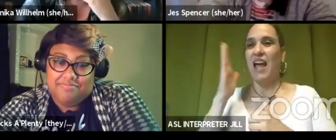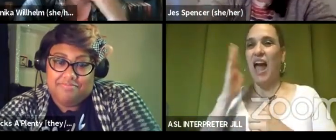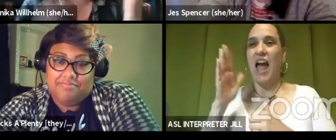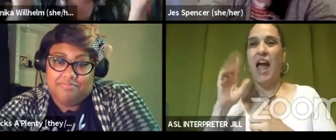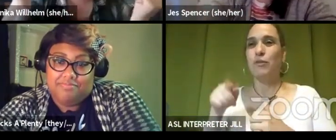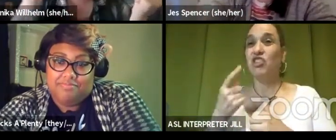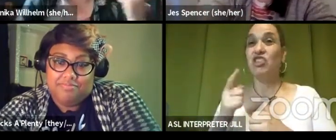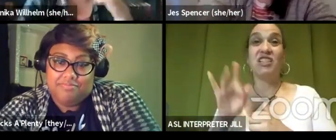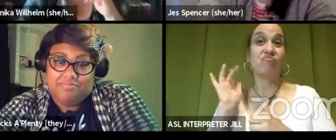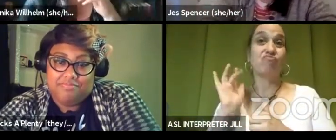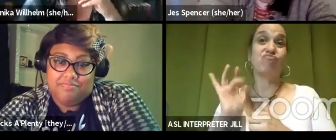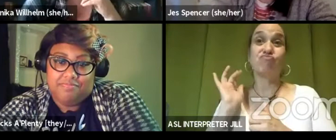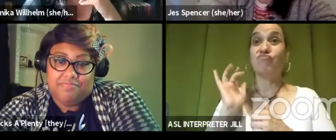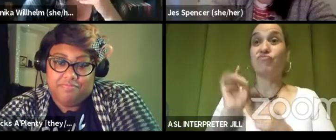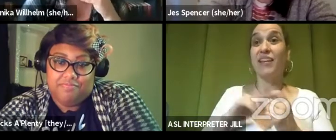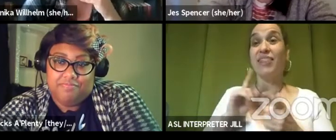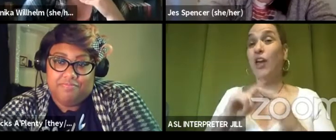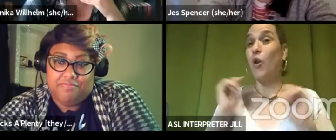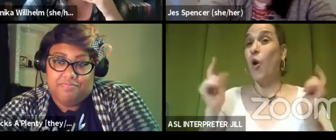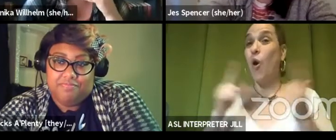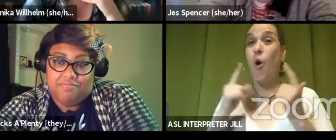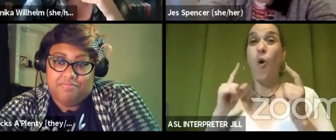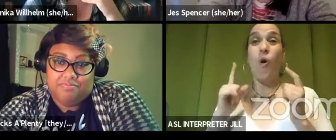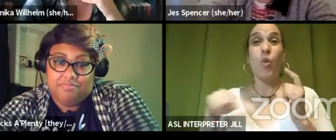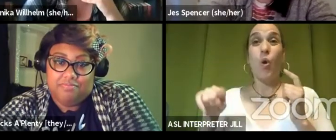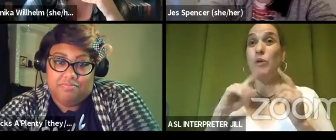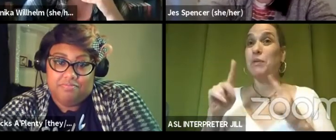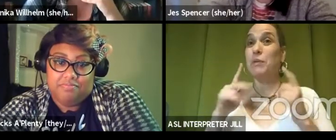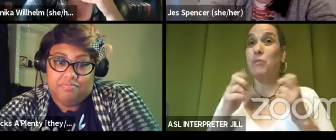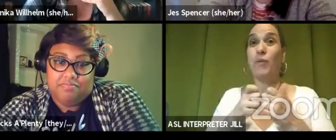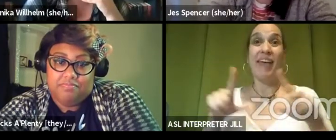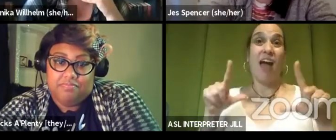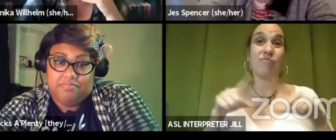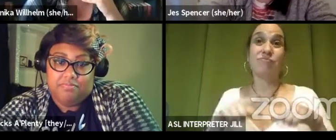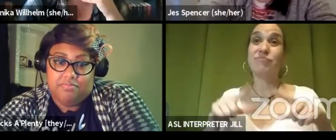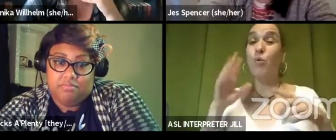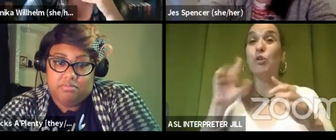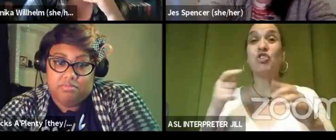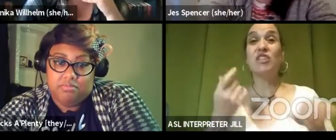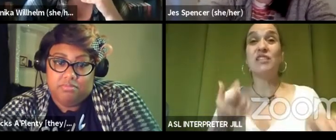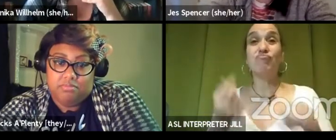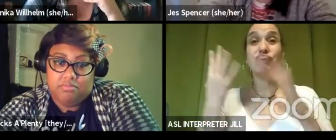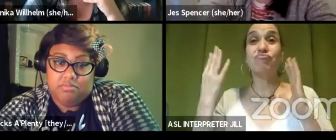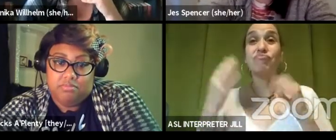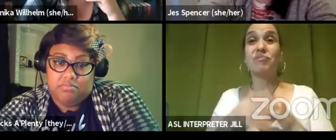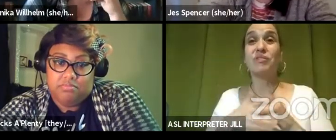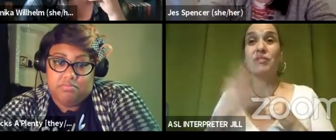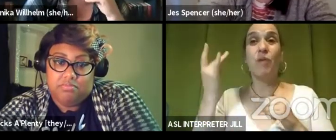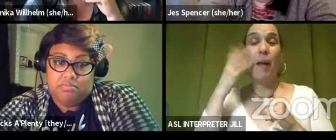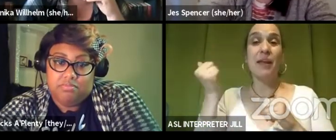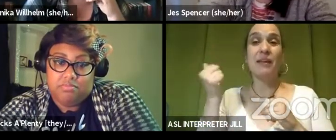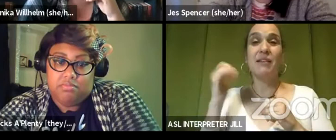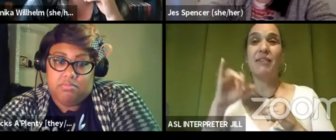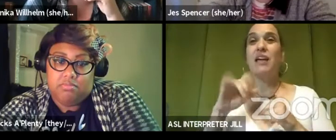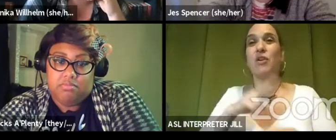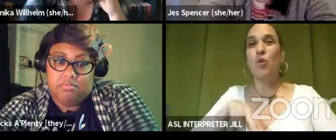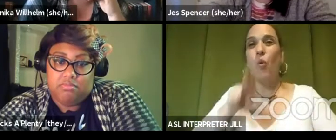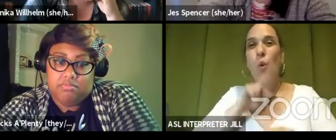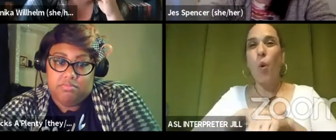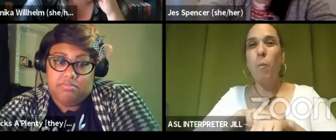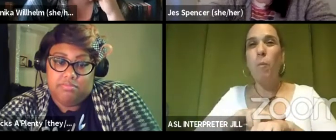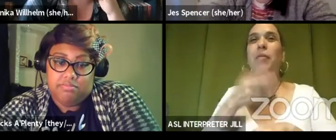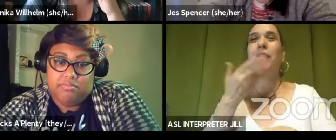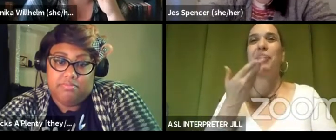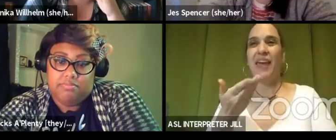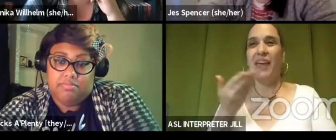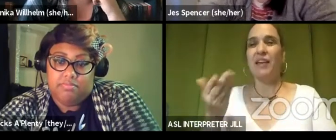click. And then all of the people without uteruses would just be gone, because it's a normal thing. It should be a